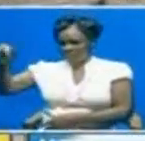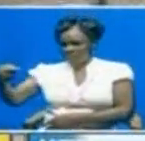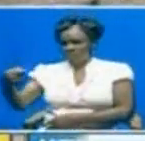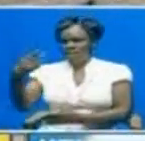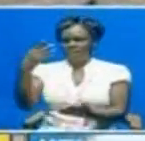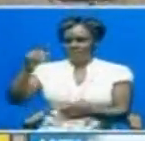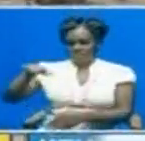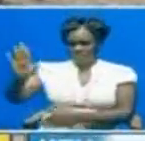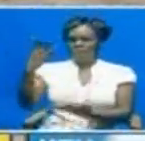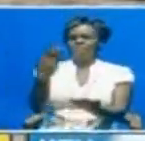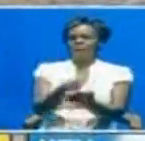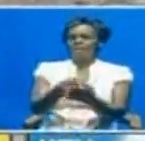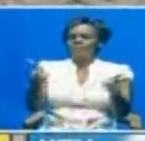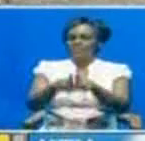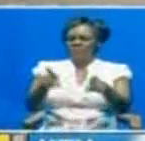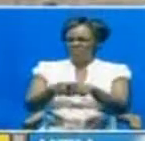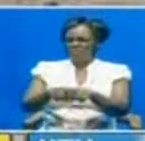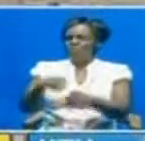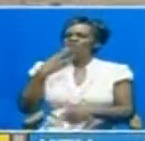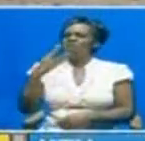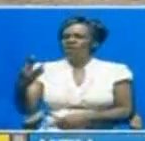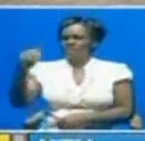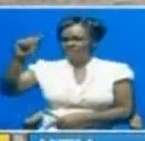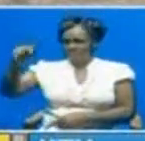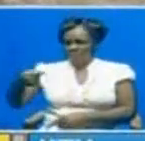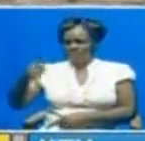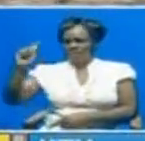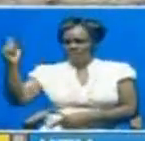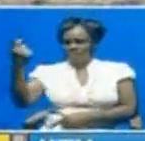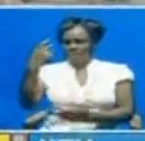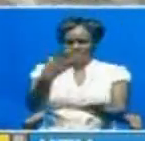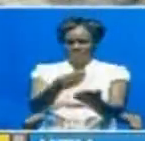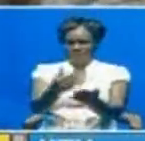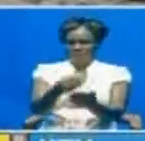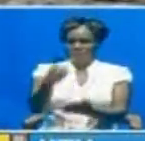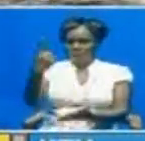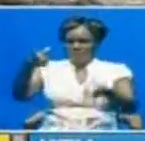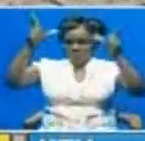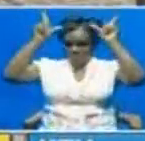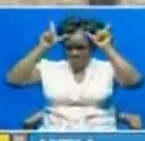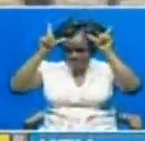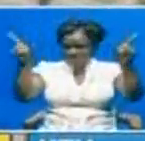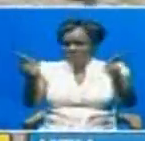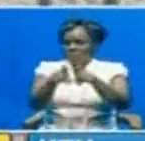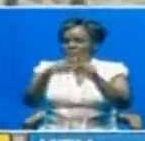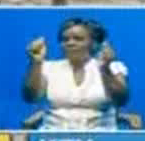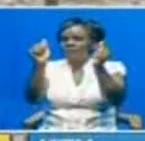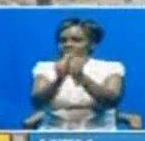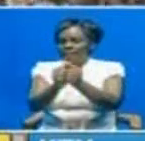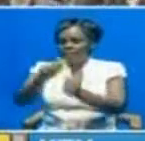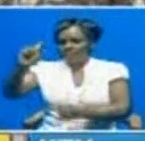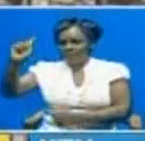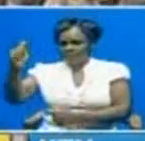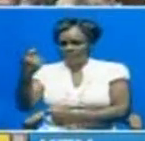local currency, which is equivalent to about 400,000 Kenya shillings, One puller is equal to about 10 Kenya